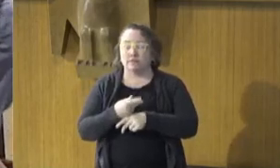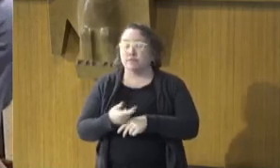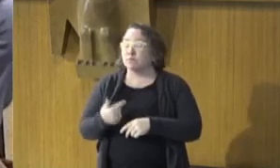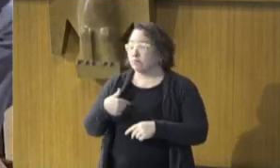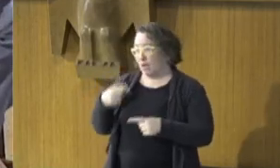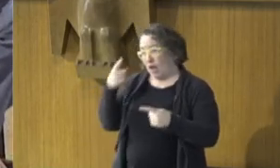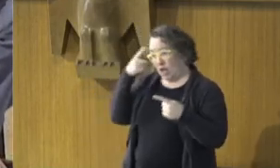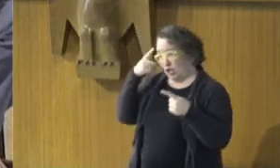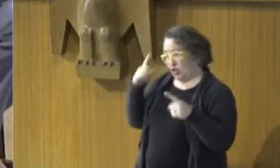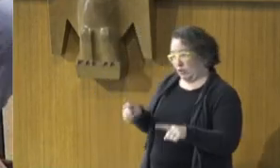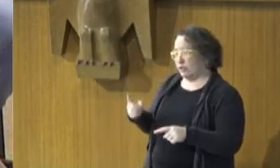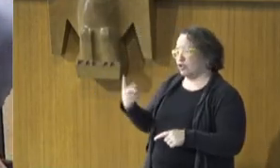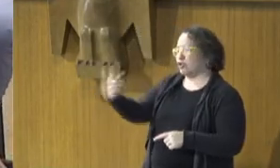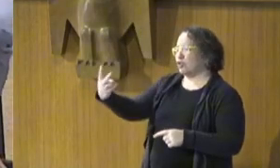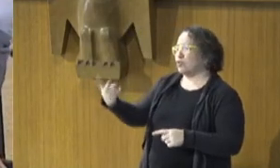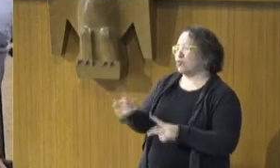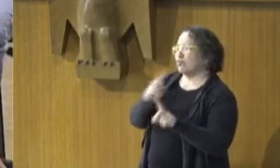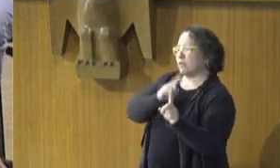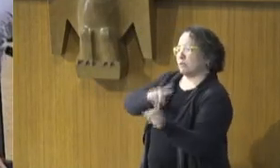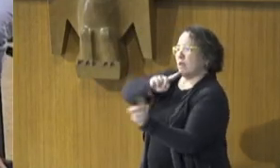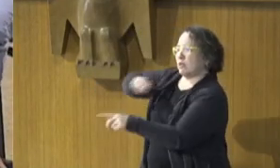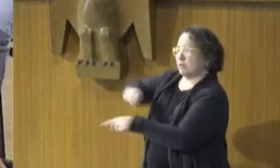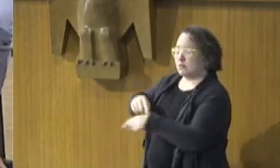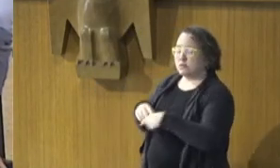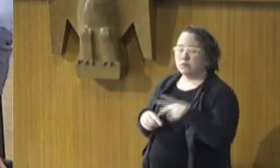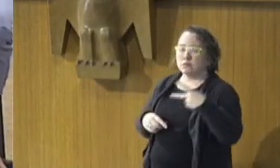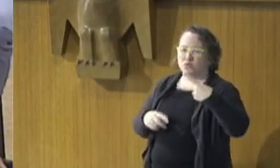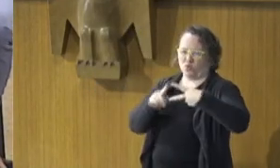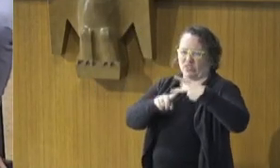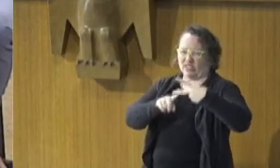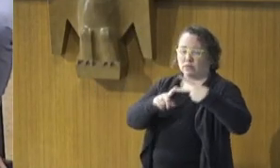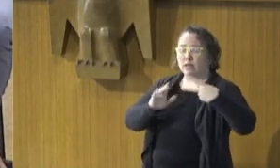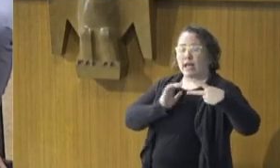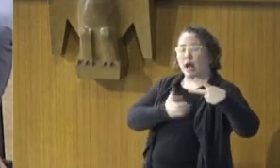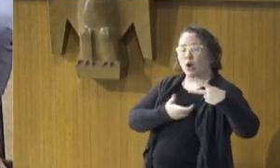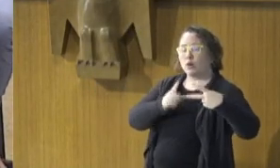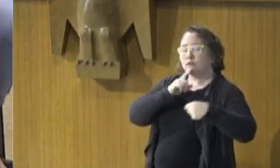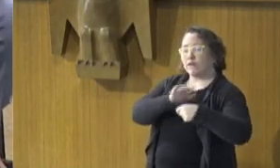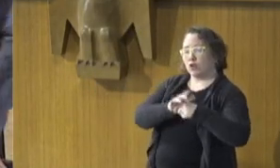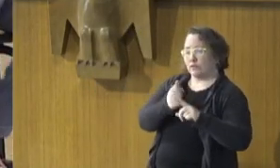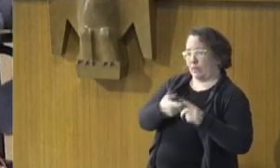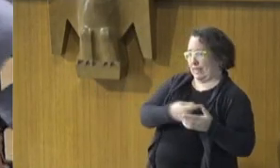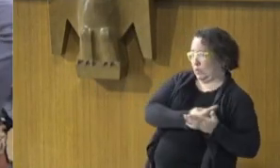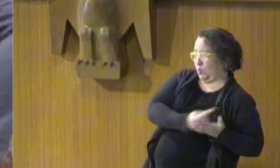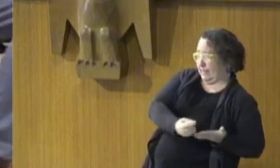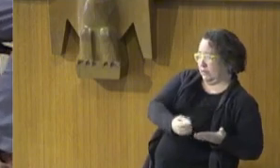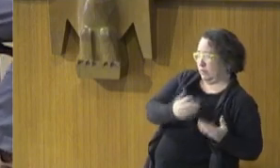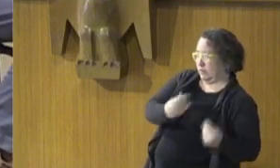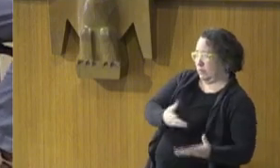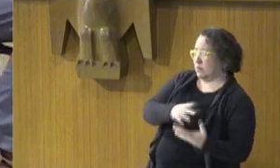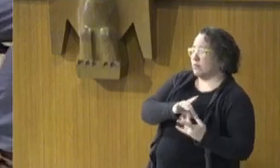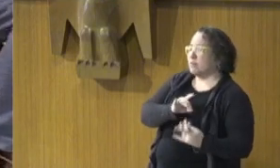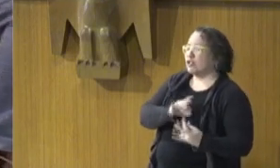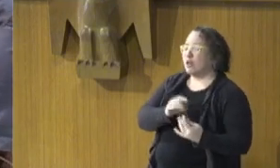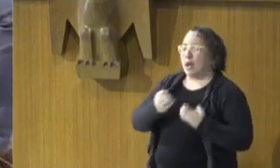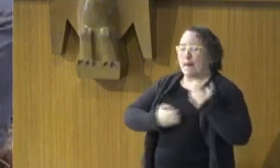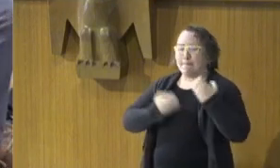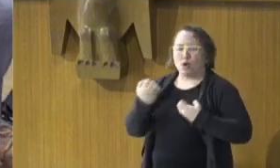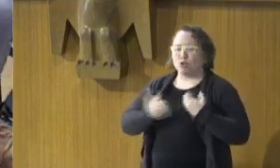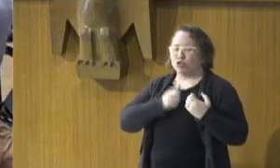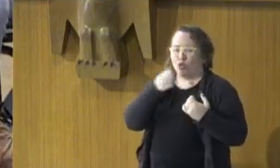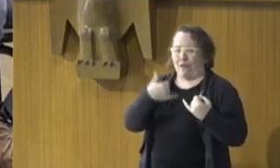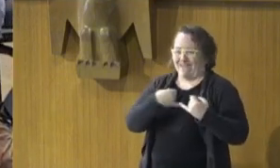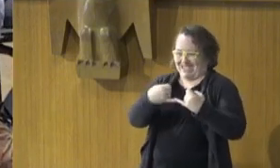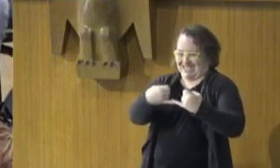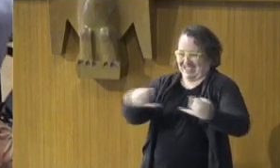kind of two responses to this. One ties into the devotion we just put out this last week. kind of stating that emotions don't have a timeline.